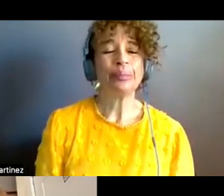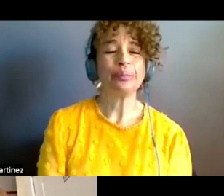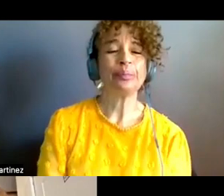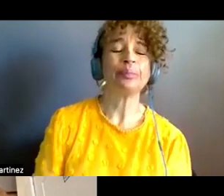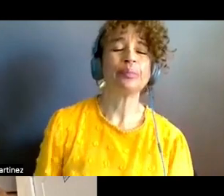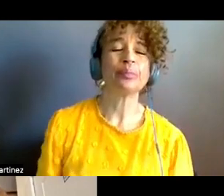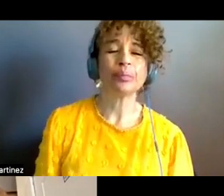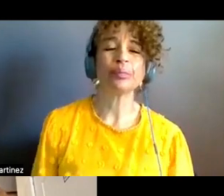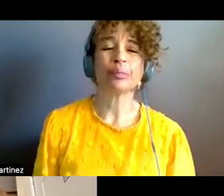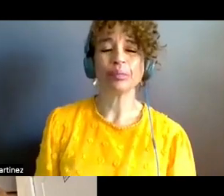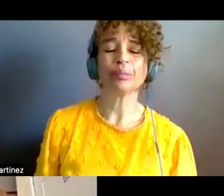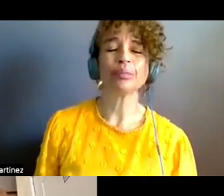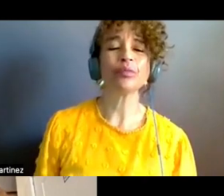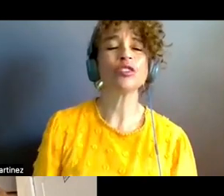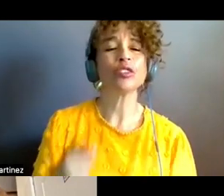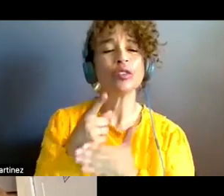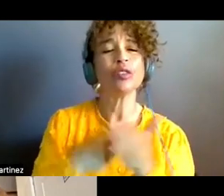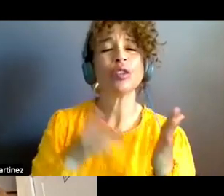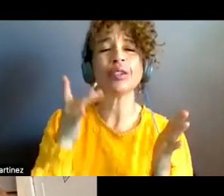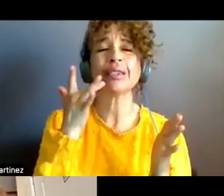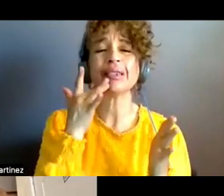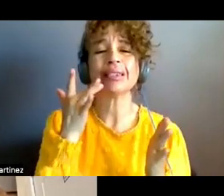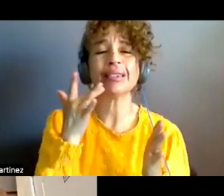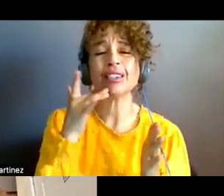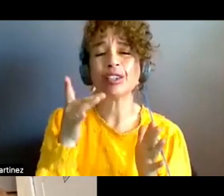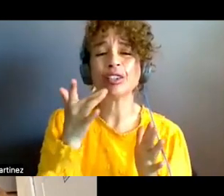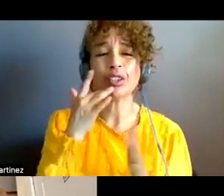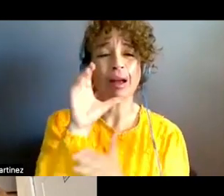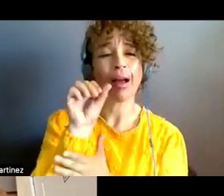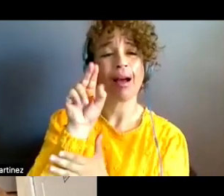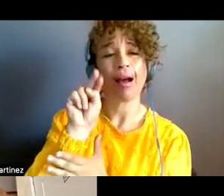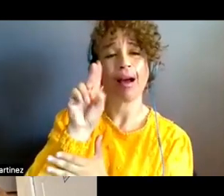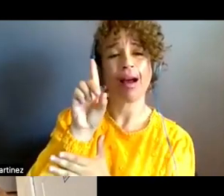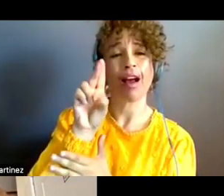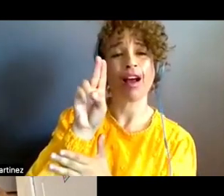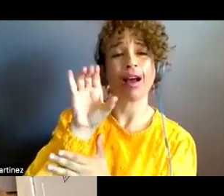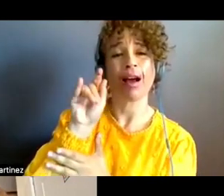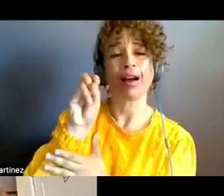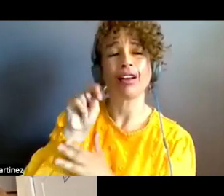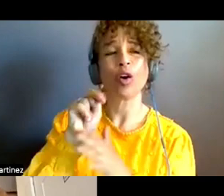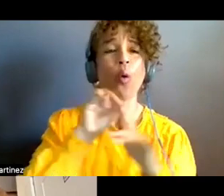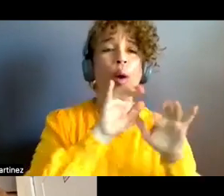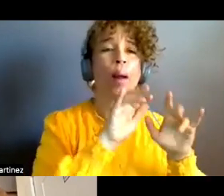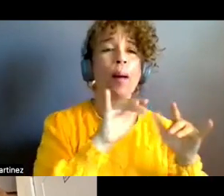So what is your favorite bit? Do you like conducting or playing more, Orlando?